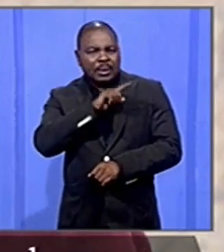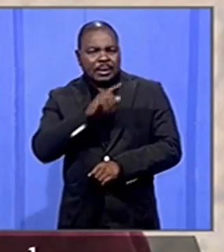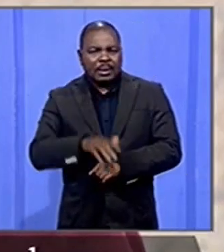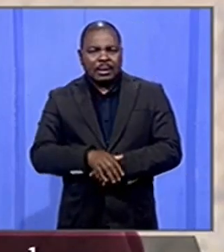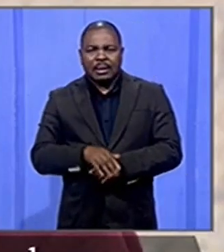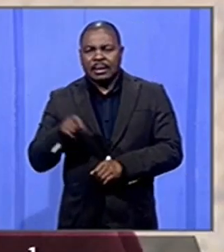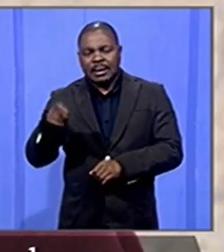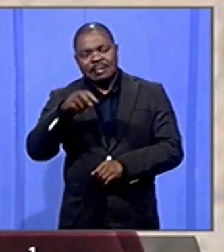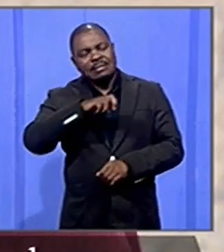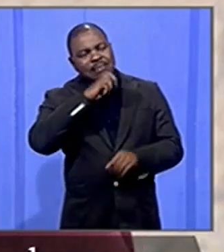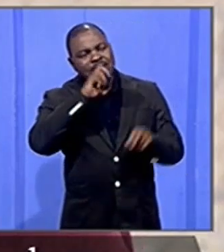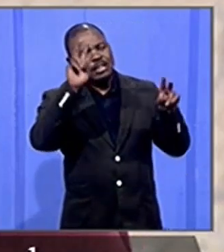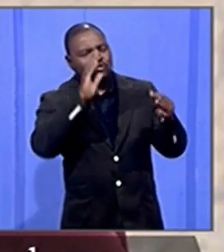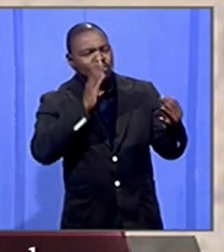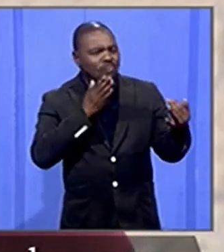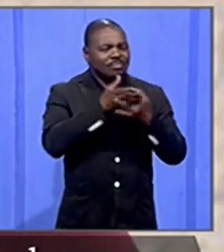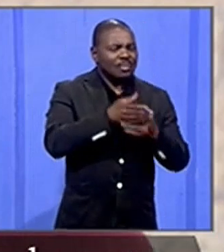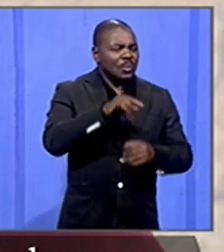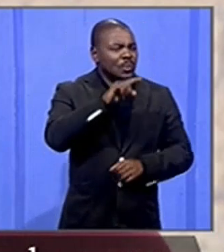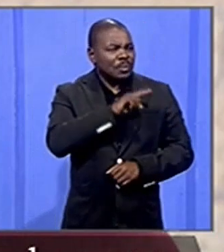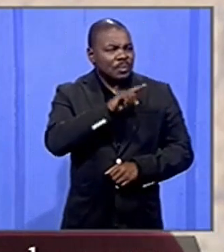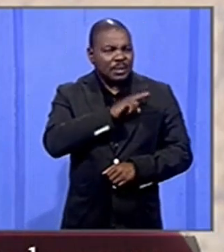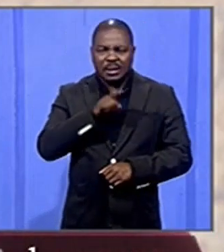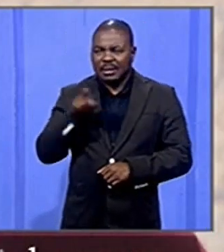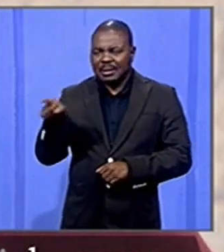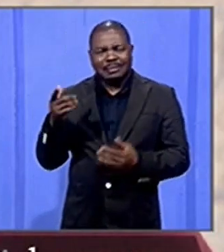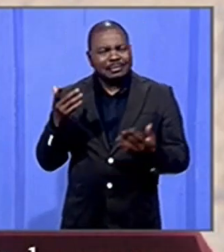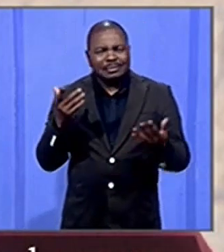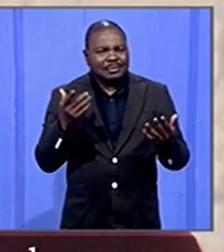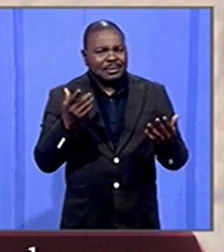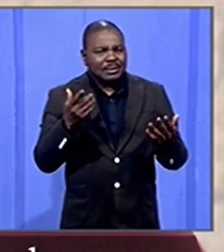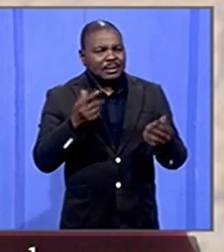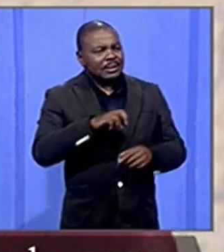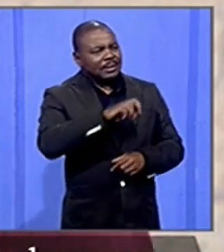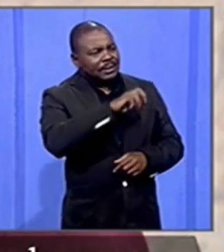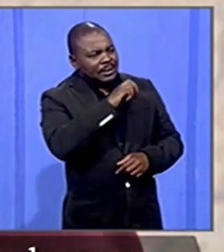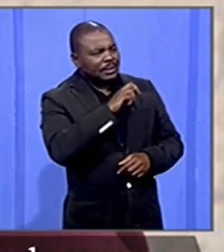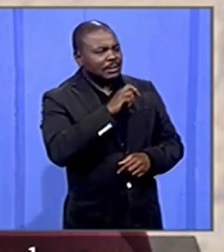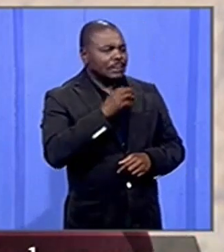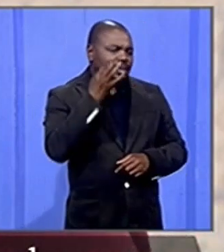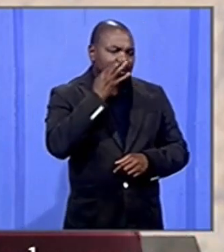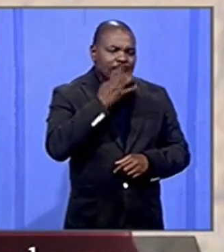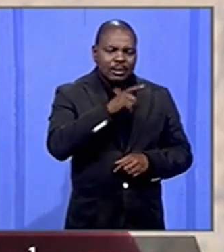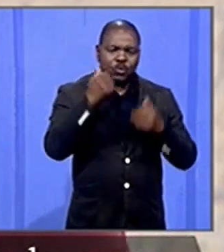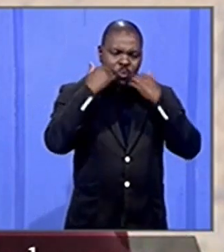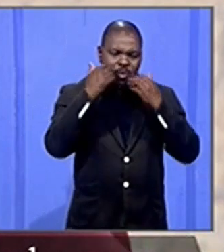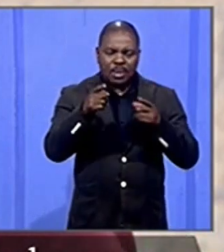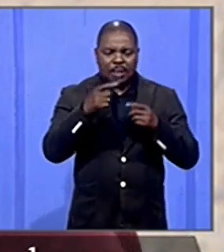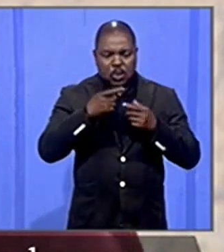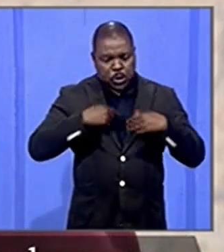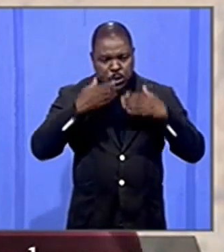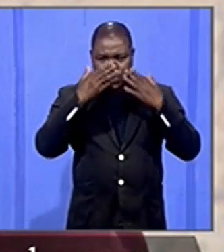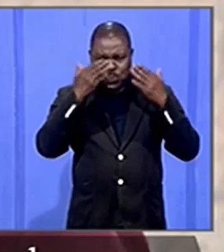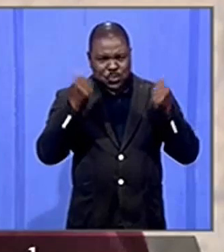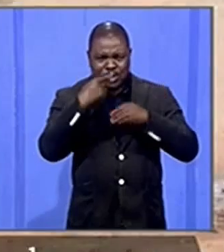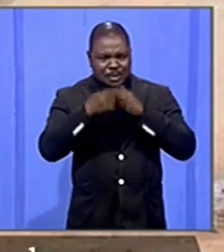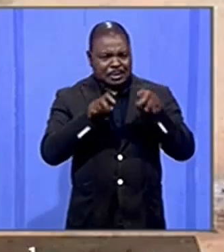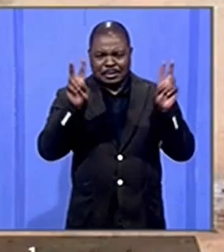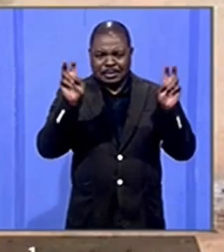tsa bogosi ke eng because o ka re ba entertaina kganya ya gore bogosi ha bo batle sekolo rona re le batsadi ha re itse bogosi bo sa batle